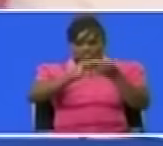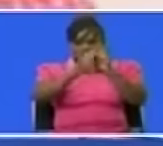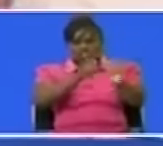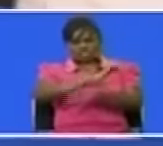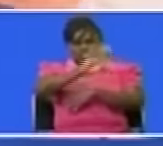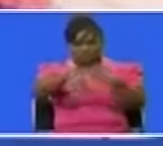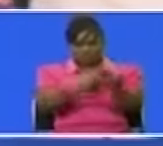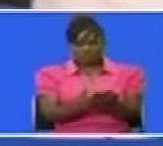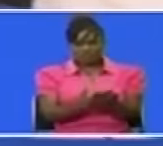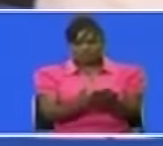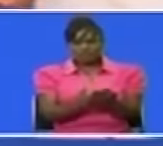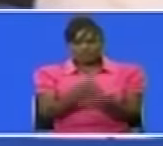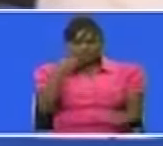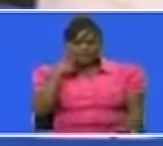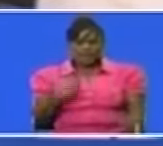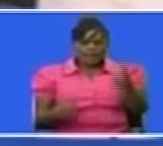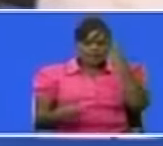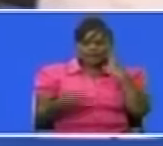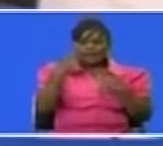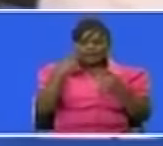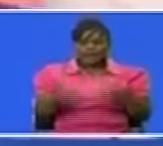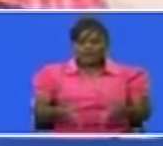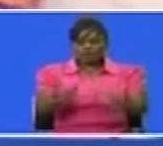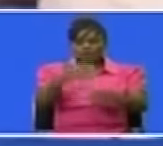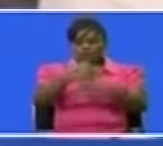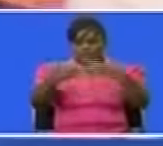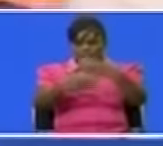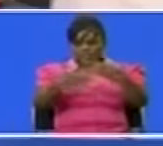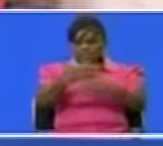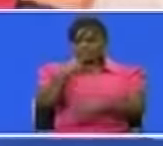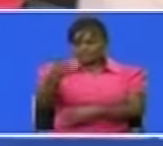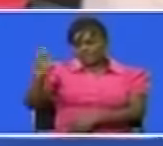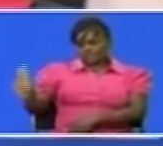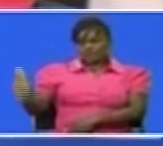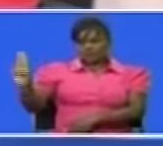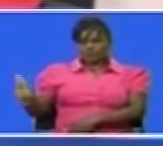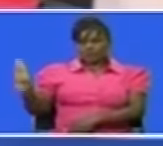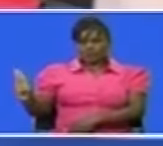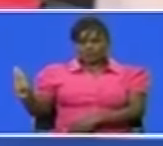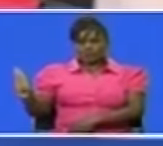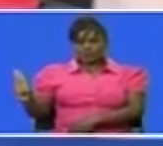Years tumelilia hii barabara tutengenezewa. Tumemwambia President Uhuru Kenyatta